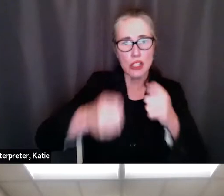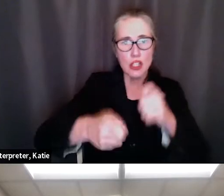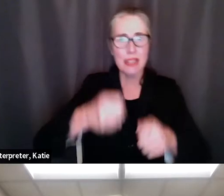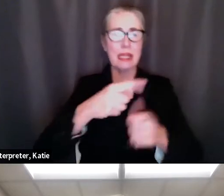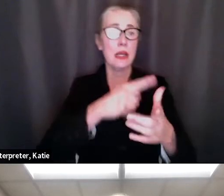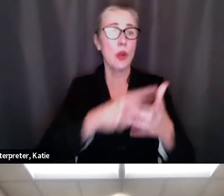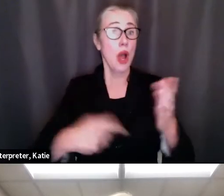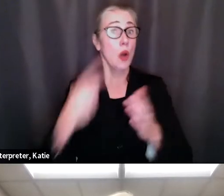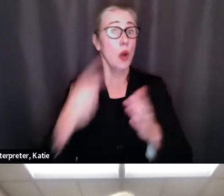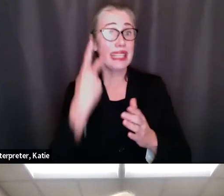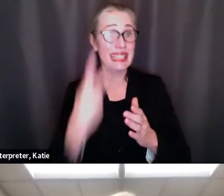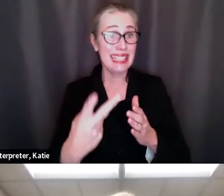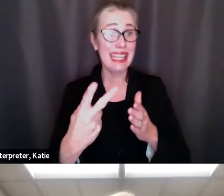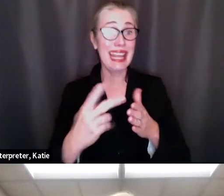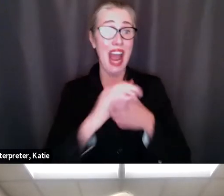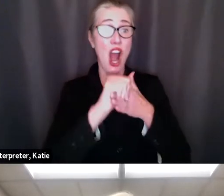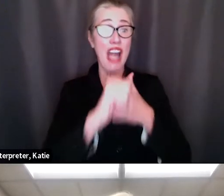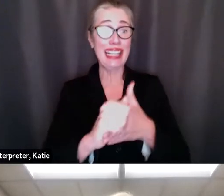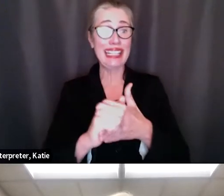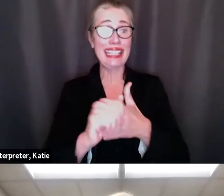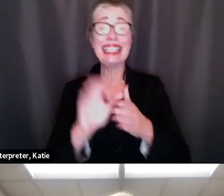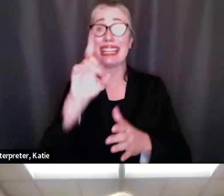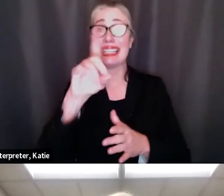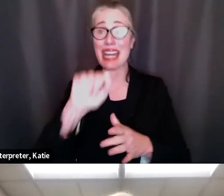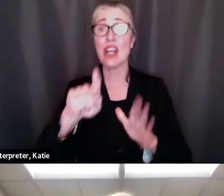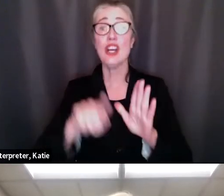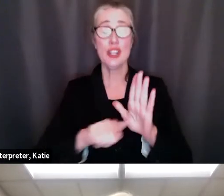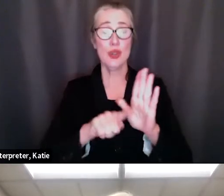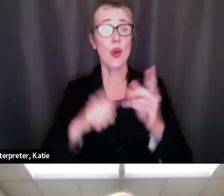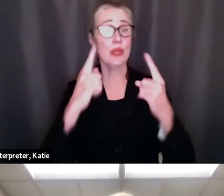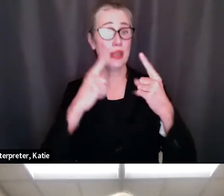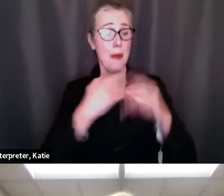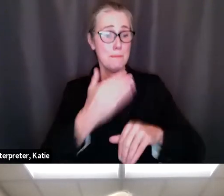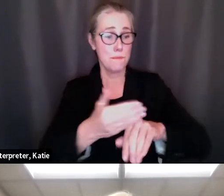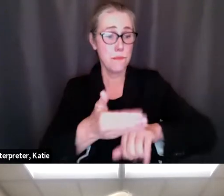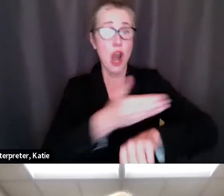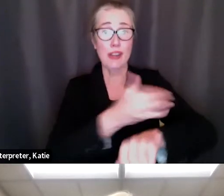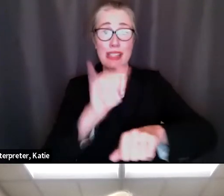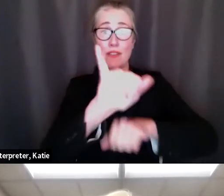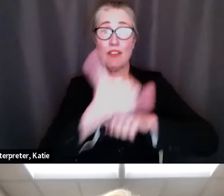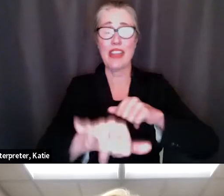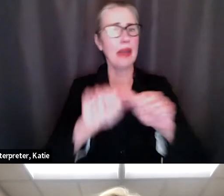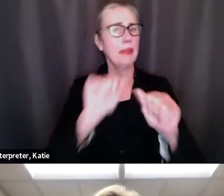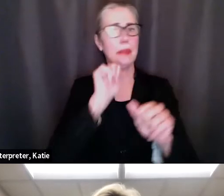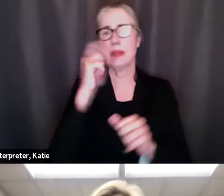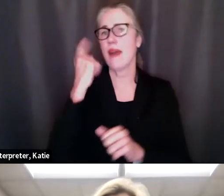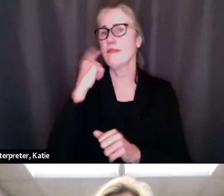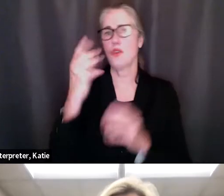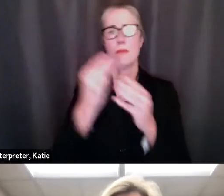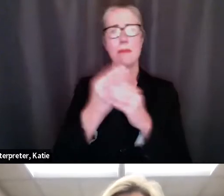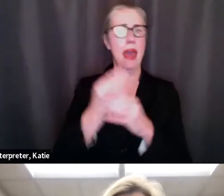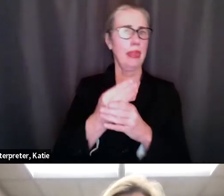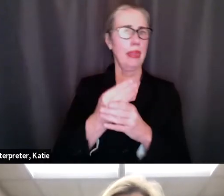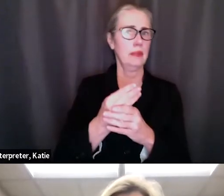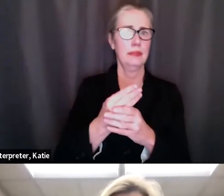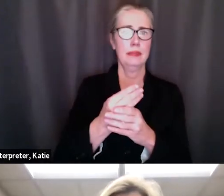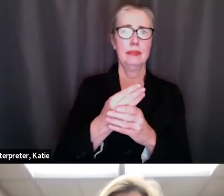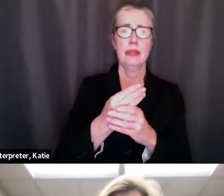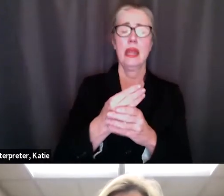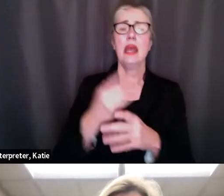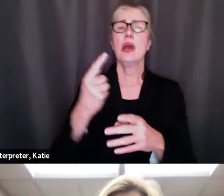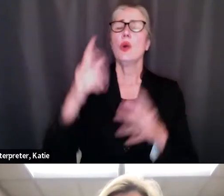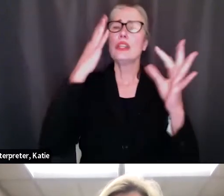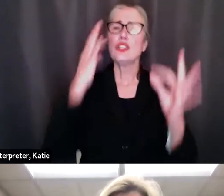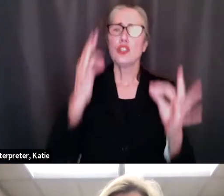satisfactory growth and progress in our star reading benchmark percentages but not the case for mathematics and we determined that we